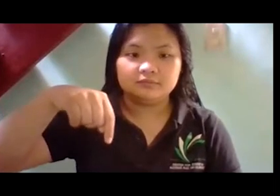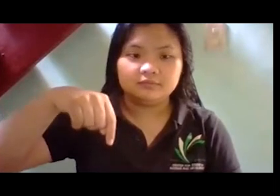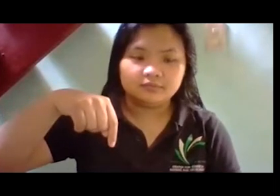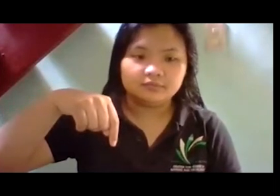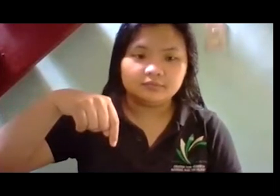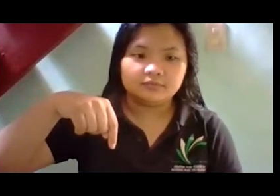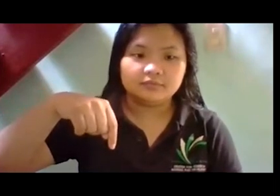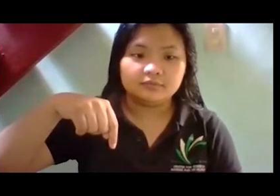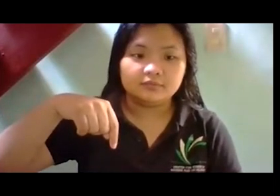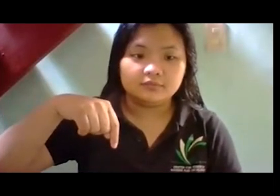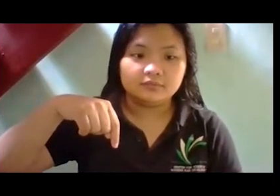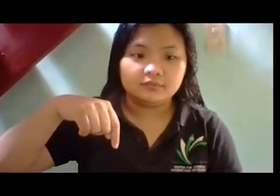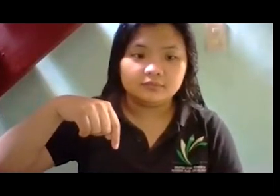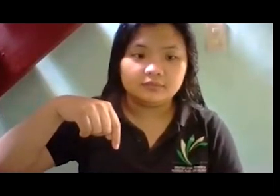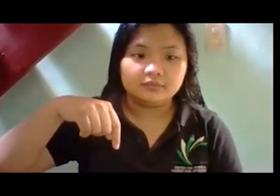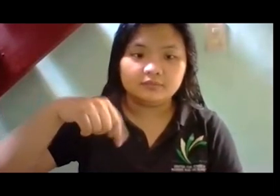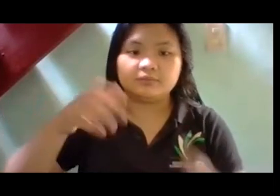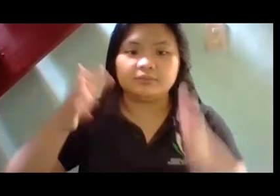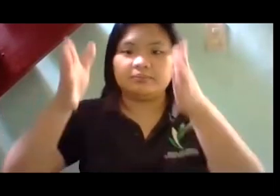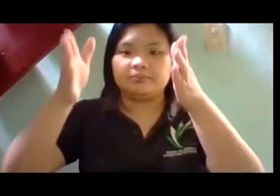Go down, Shaq.